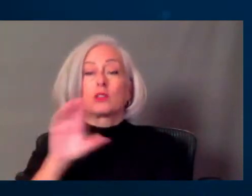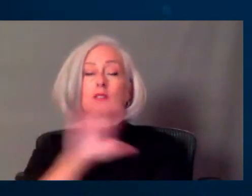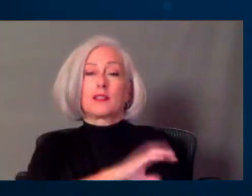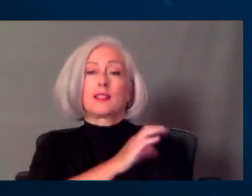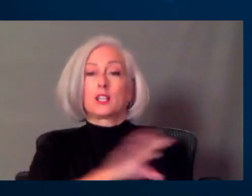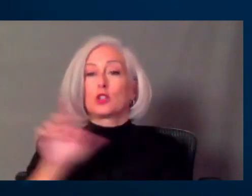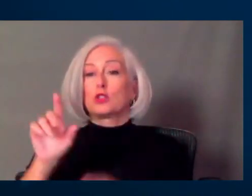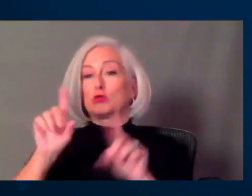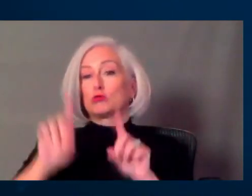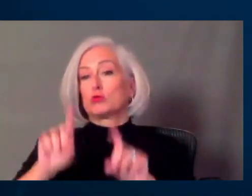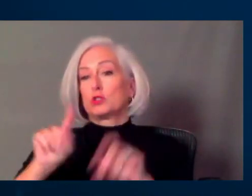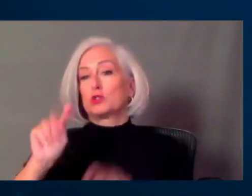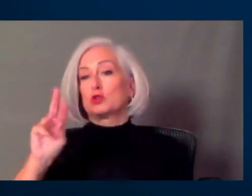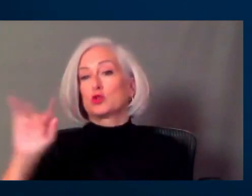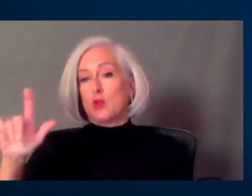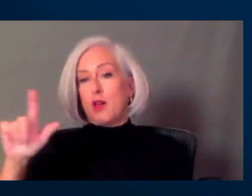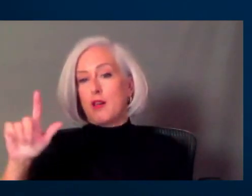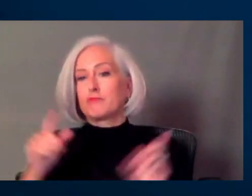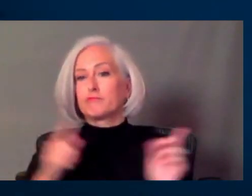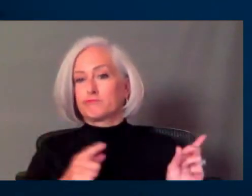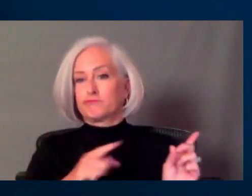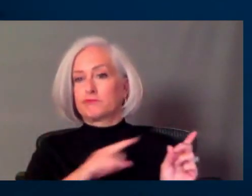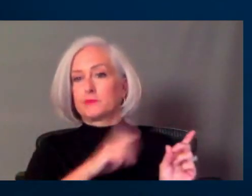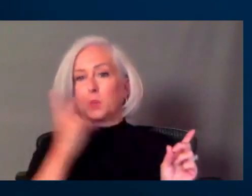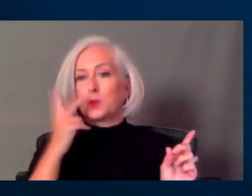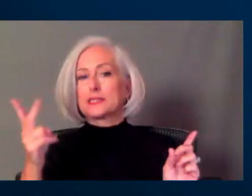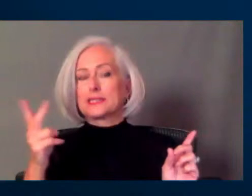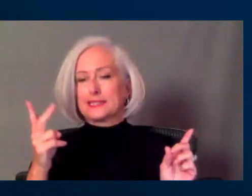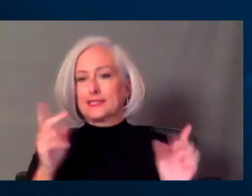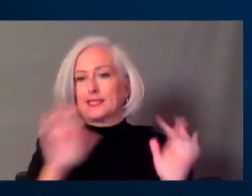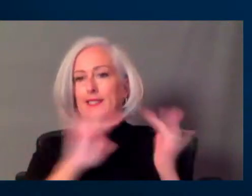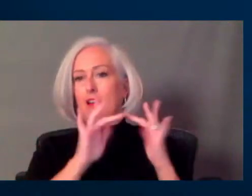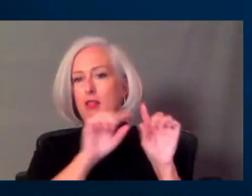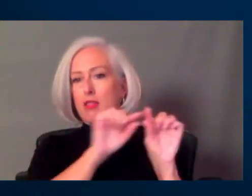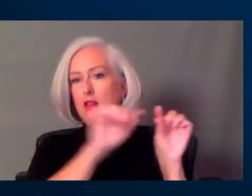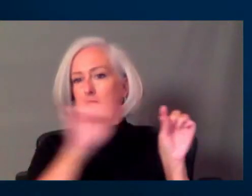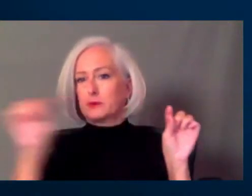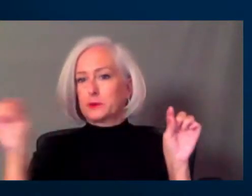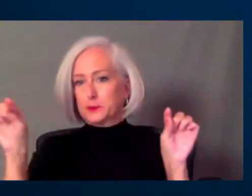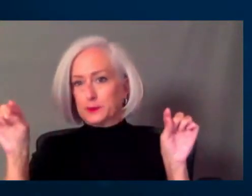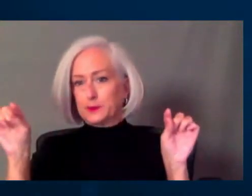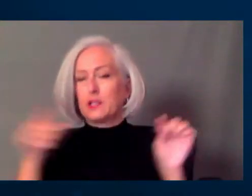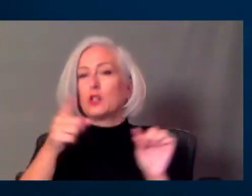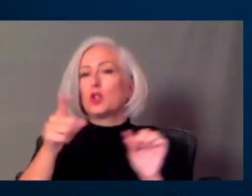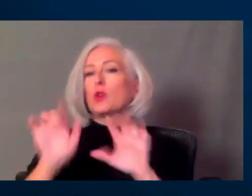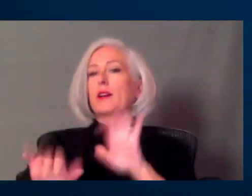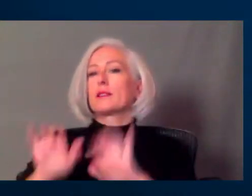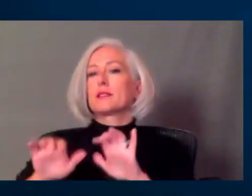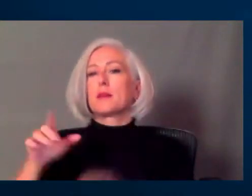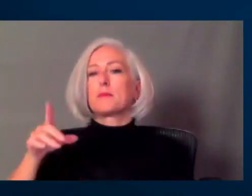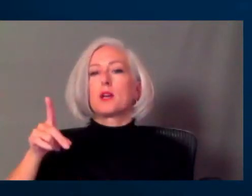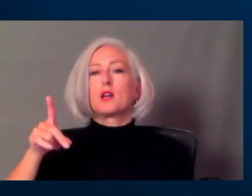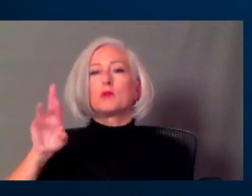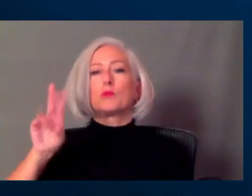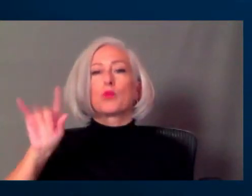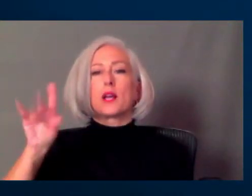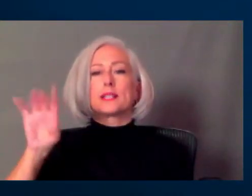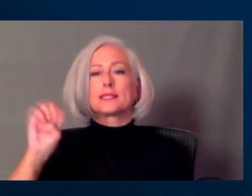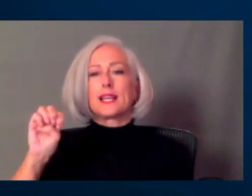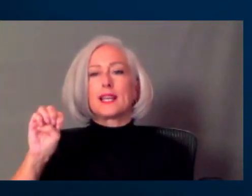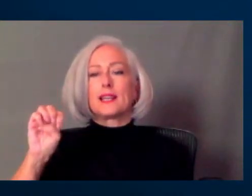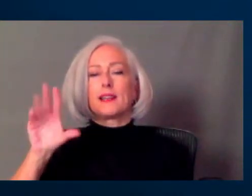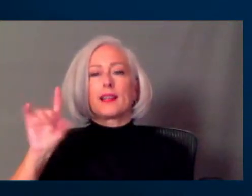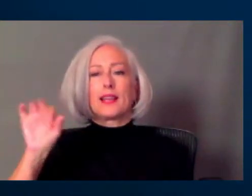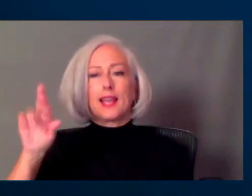it was just outstanding, the care that we received, the information that we got, and the communication made my mother,